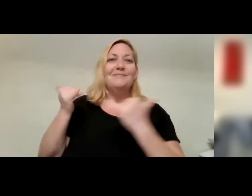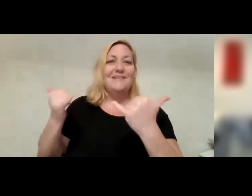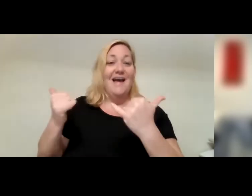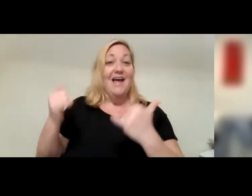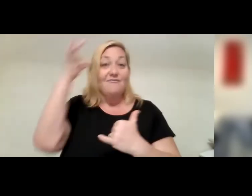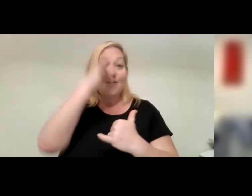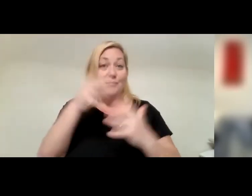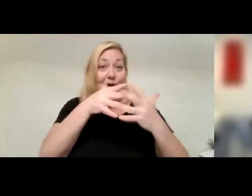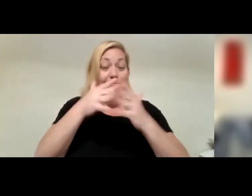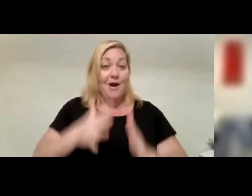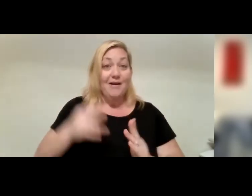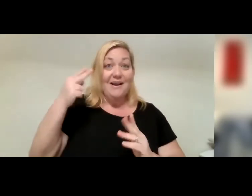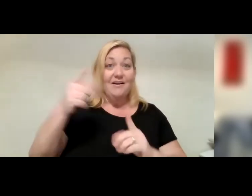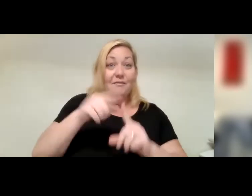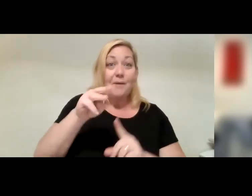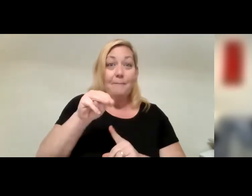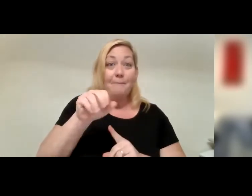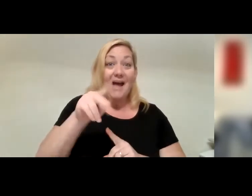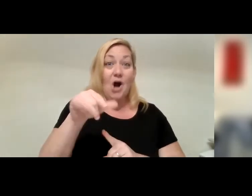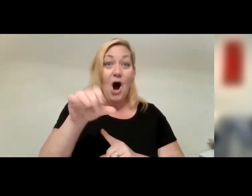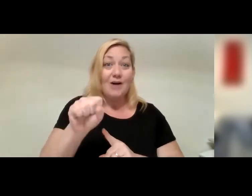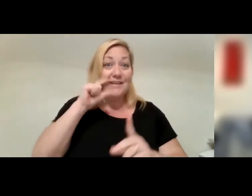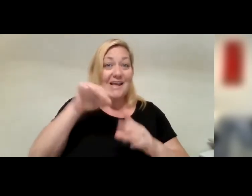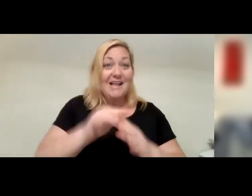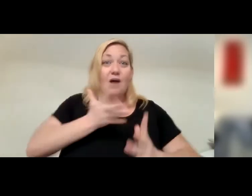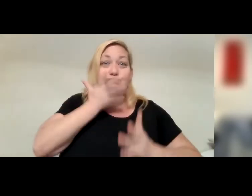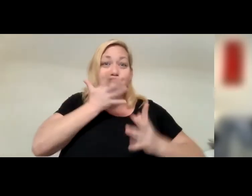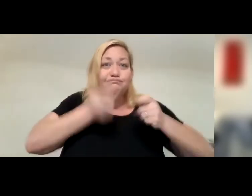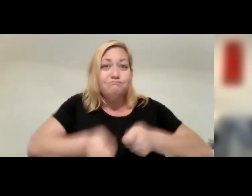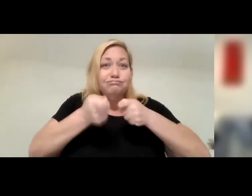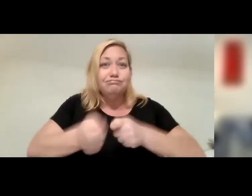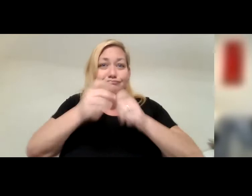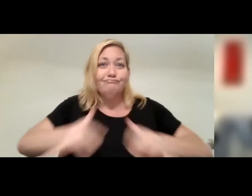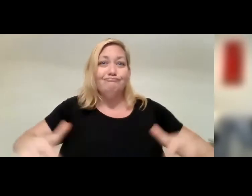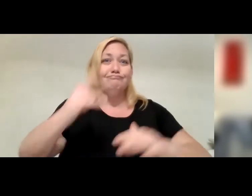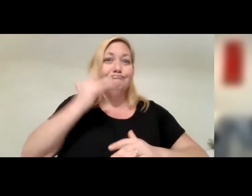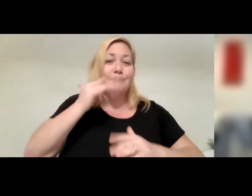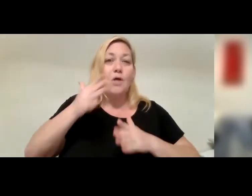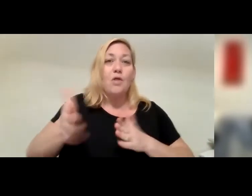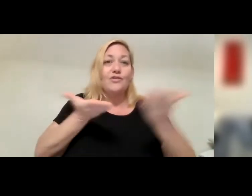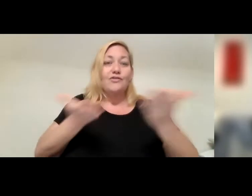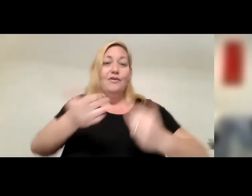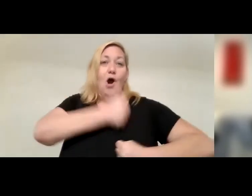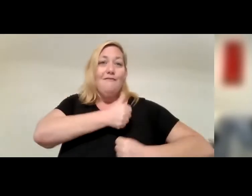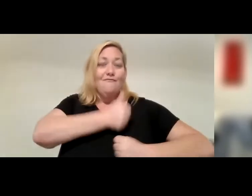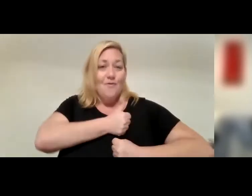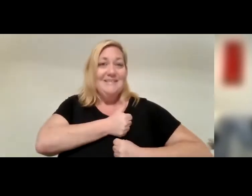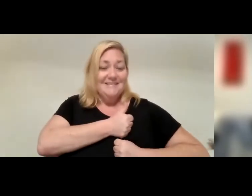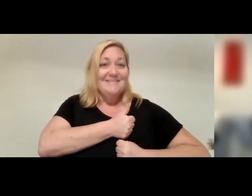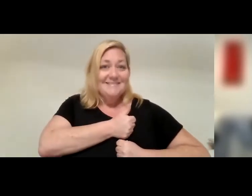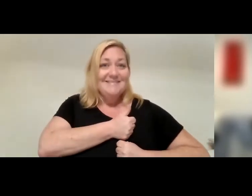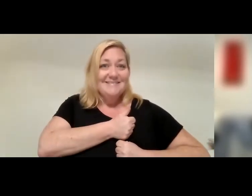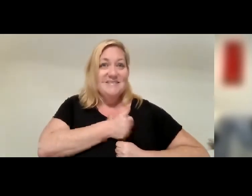Filipino-American history, from the Monongs who toiled in the agricultural fields of California, those that served in our armed forces,